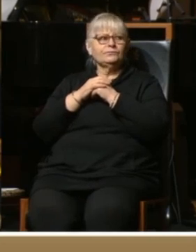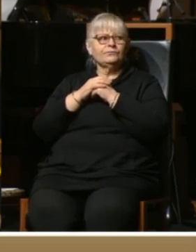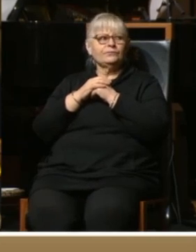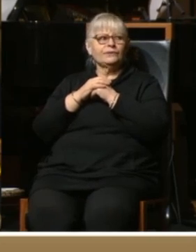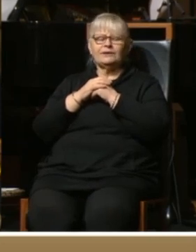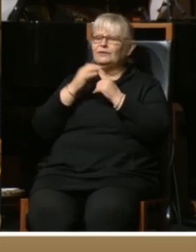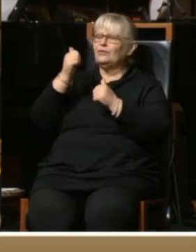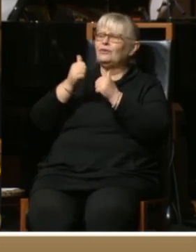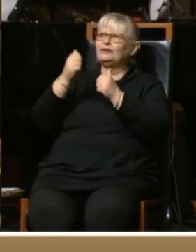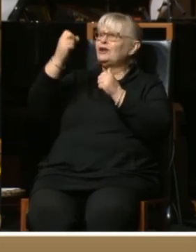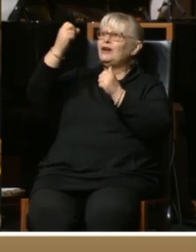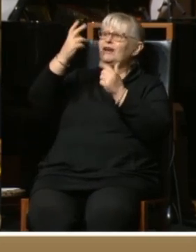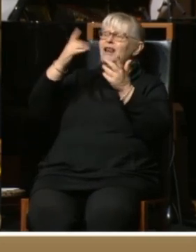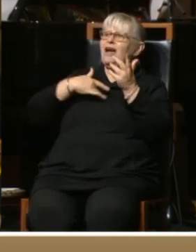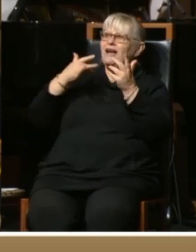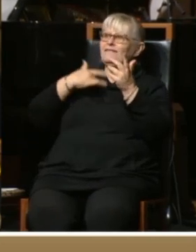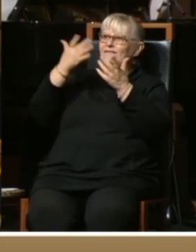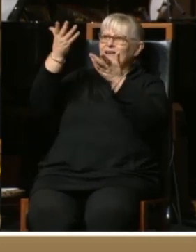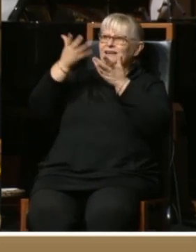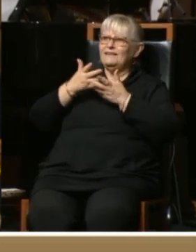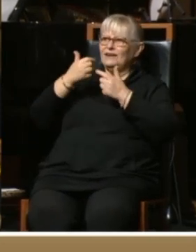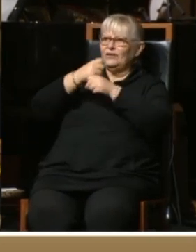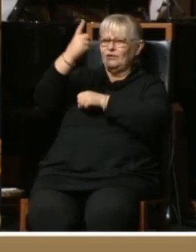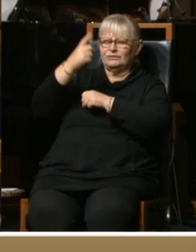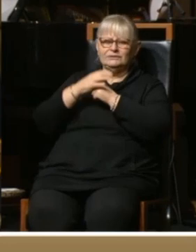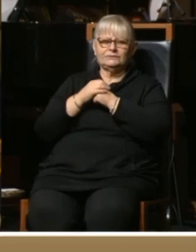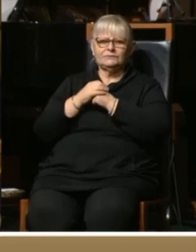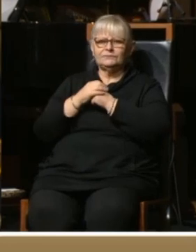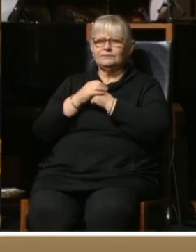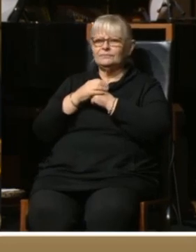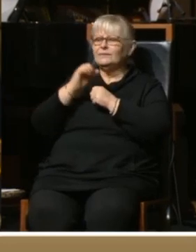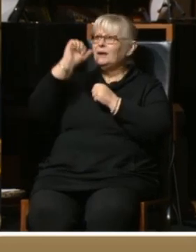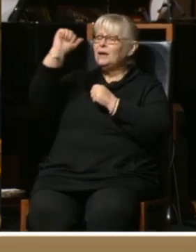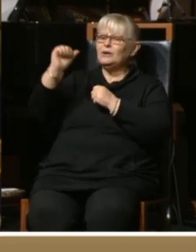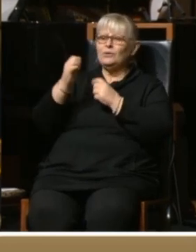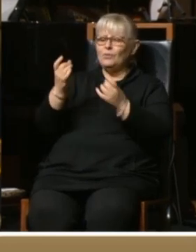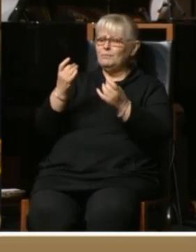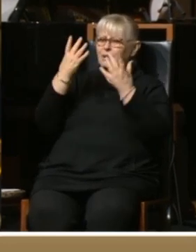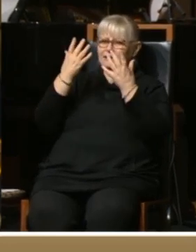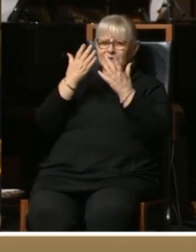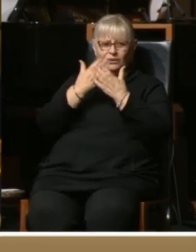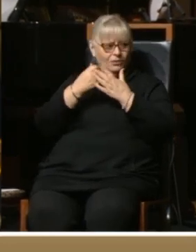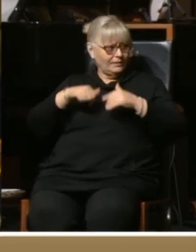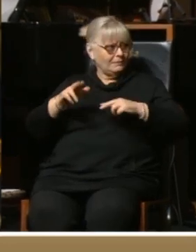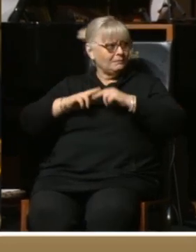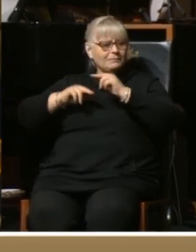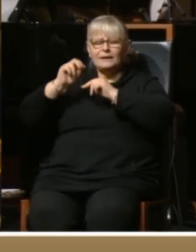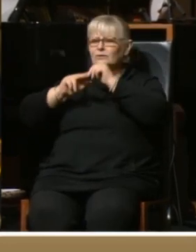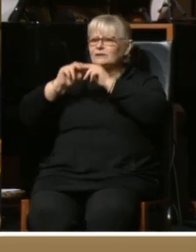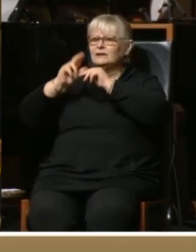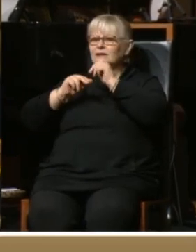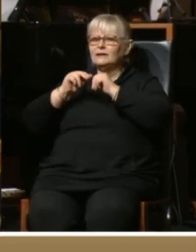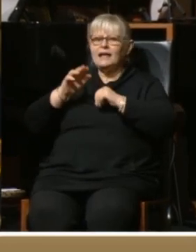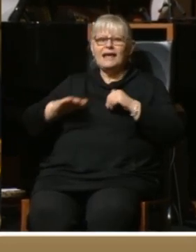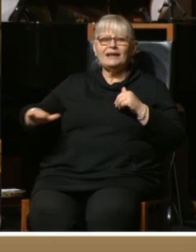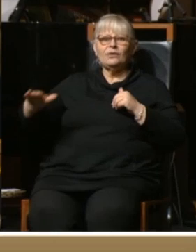Gracious and life-giving God, may your blessing rest upon this building and